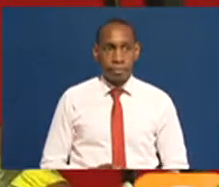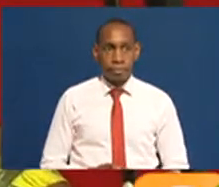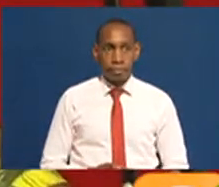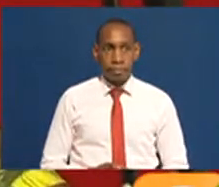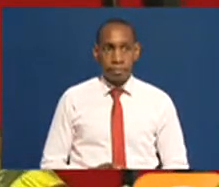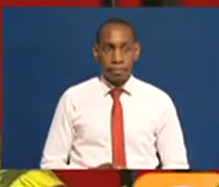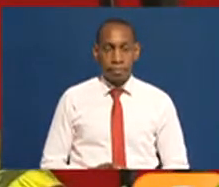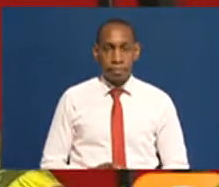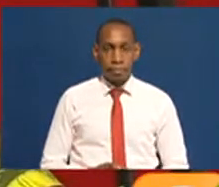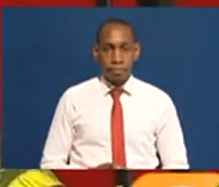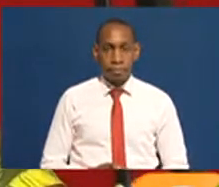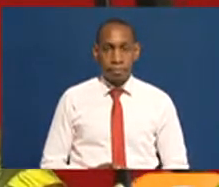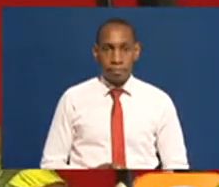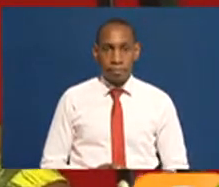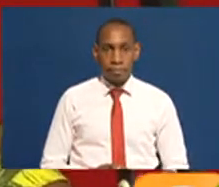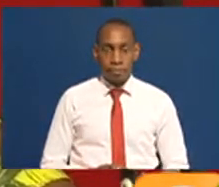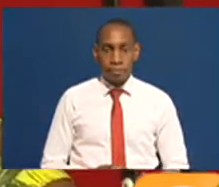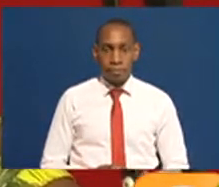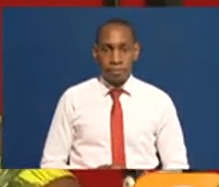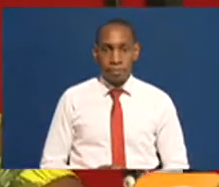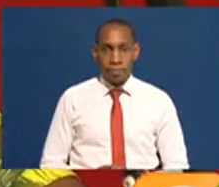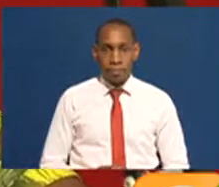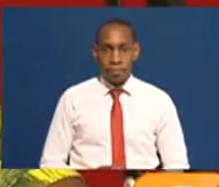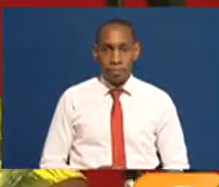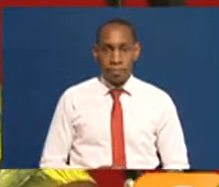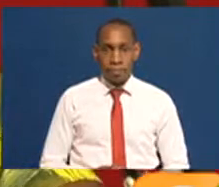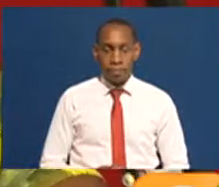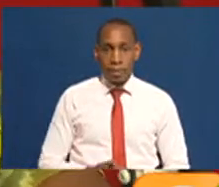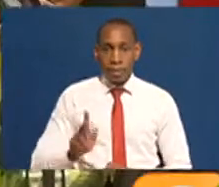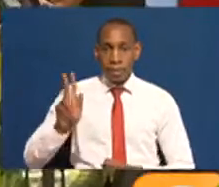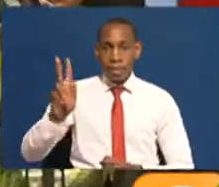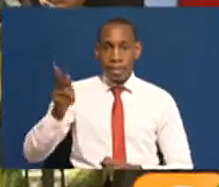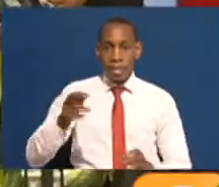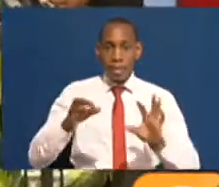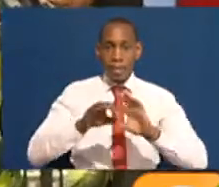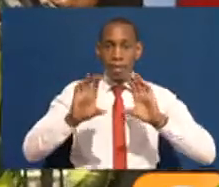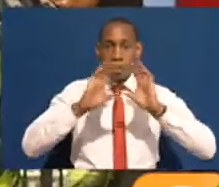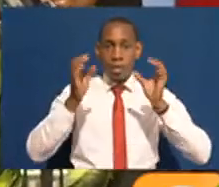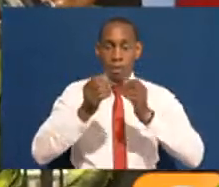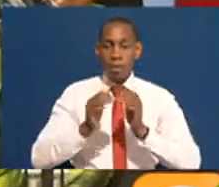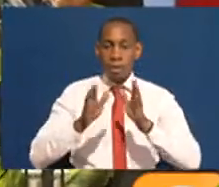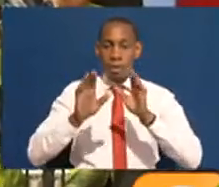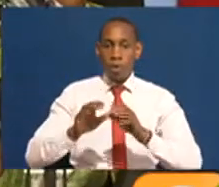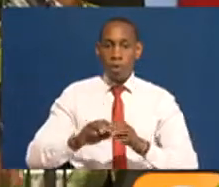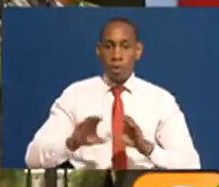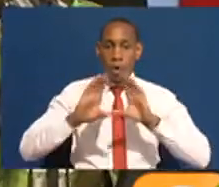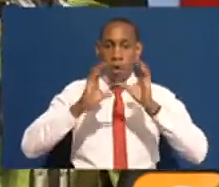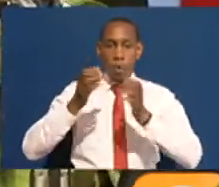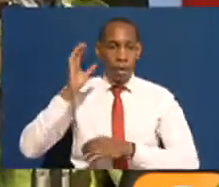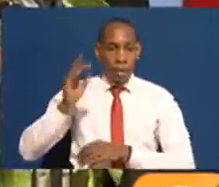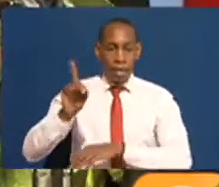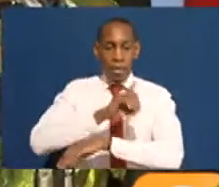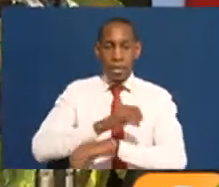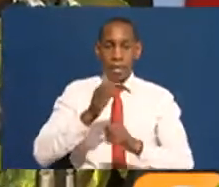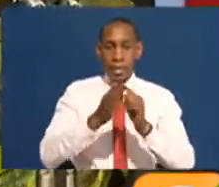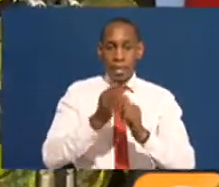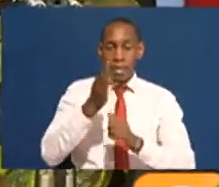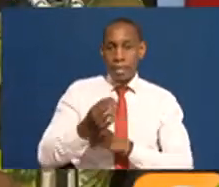saa 12 jioni. And as Kenya joined the globe in marking the World Radio Day on the 13th of